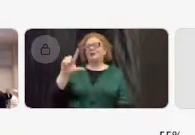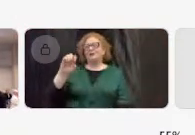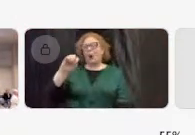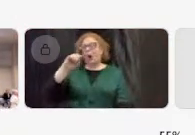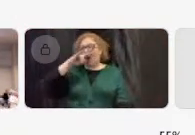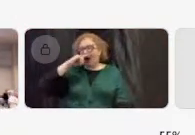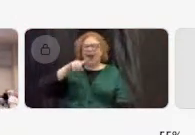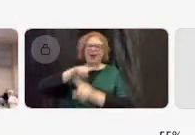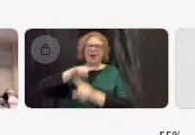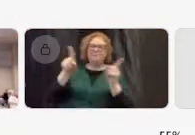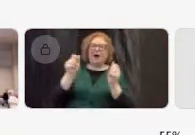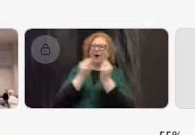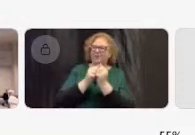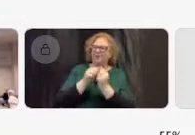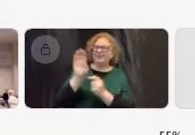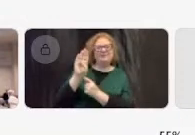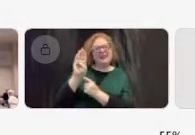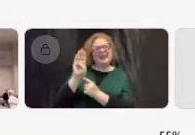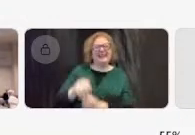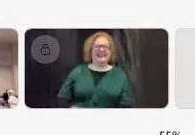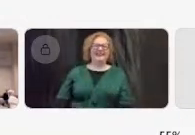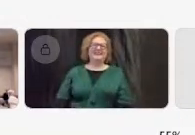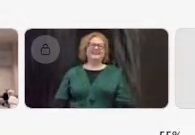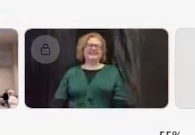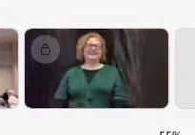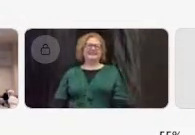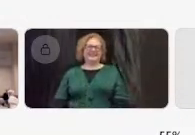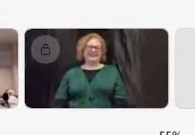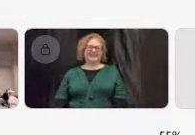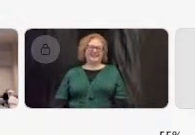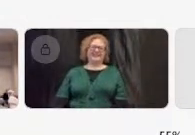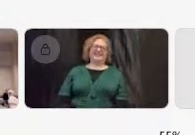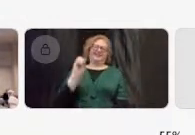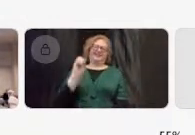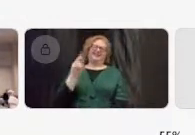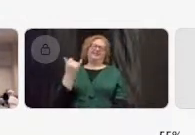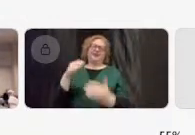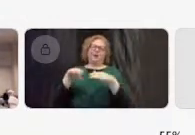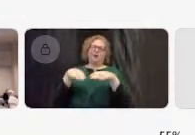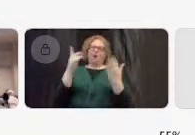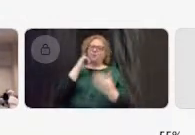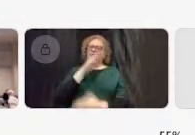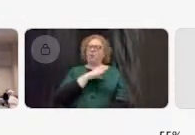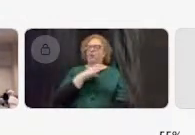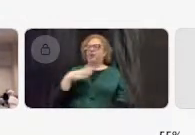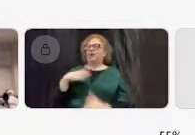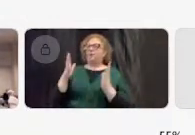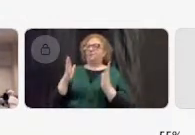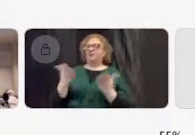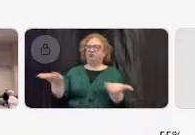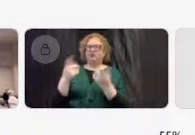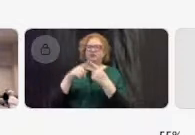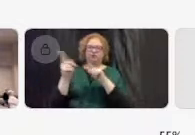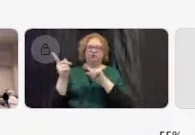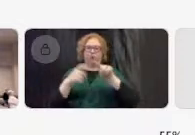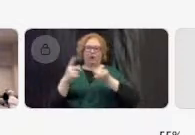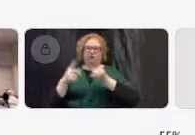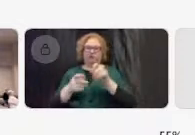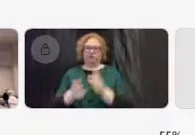Bowl. Thank you. All right, I'm going to open this up to any commissioners. Do you have any particular questions here for the applicant?